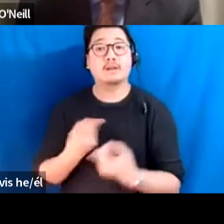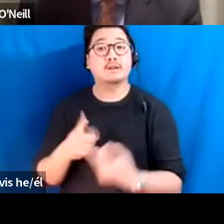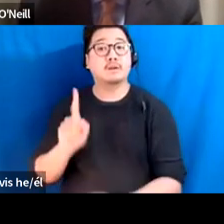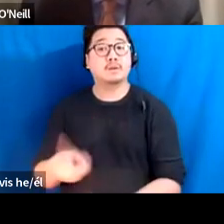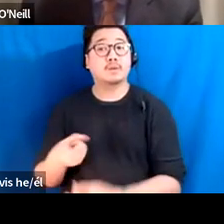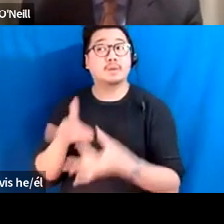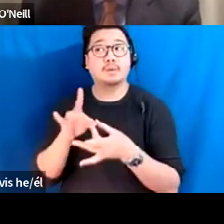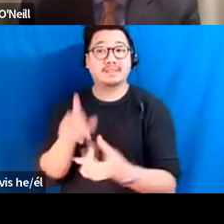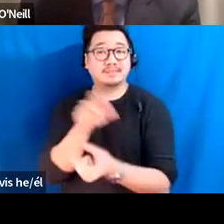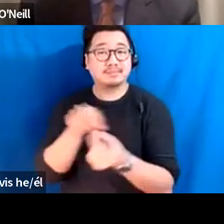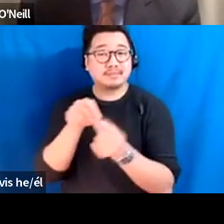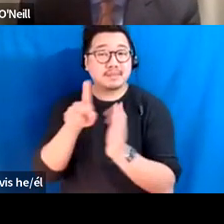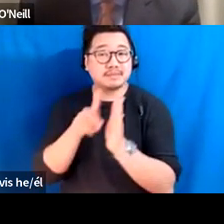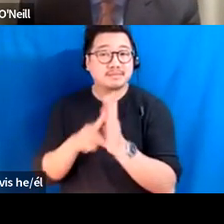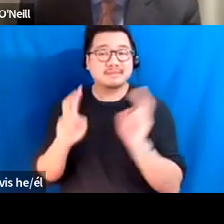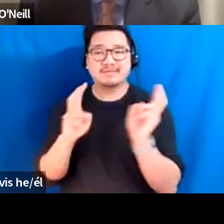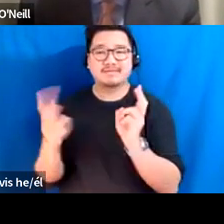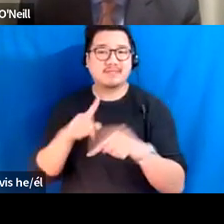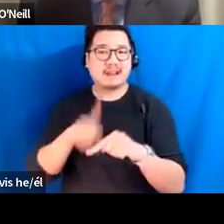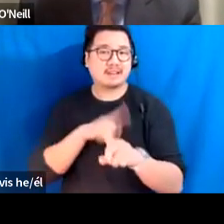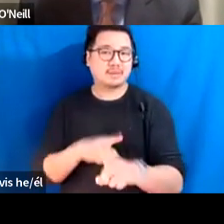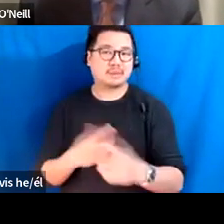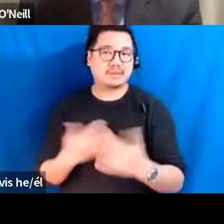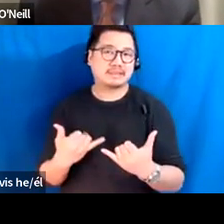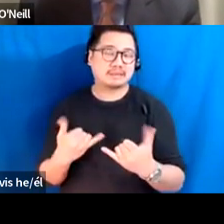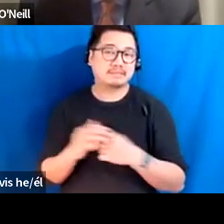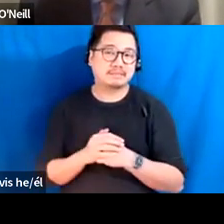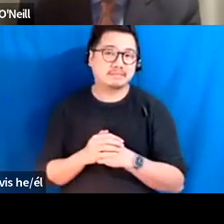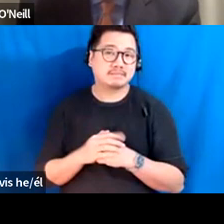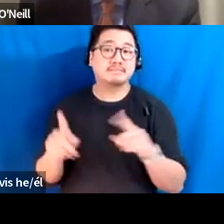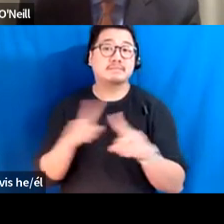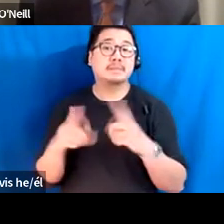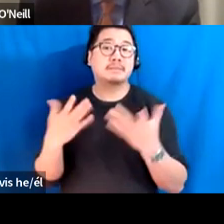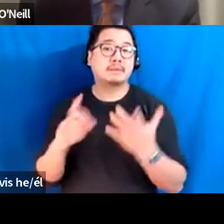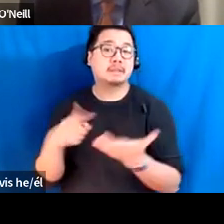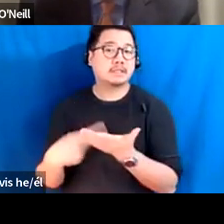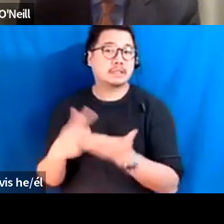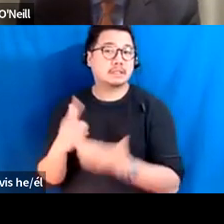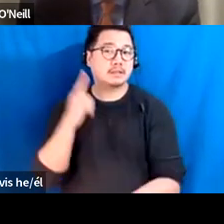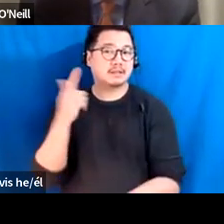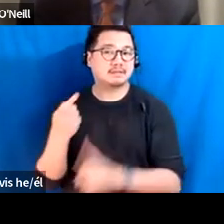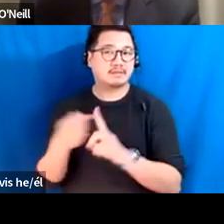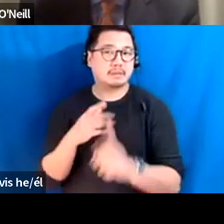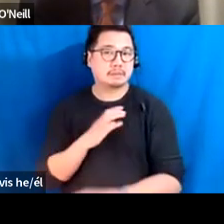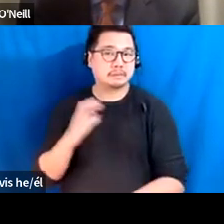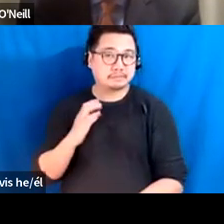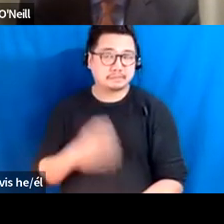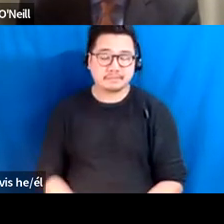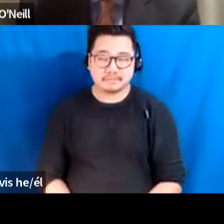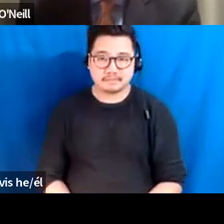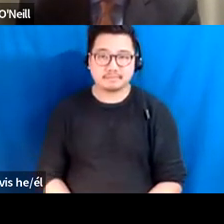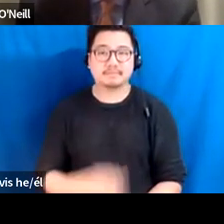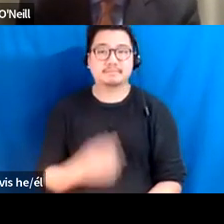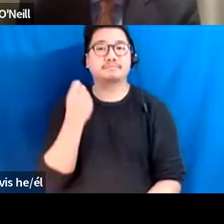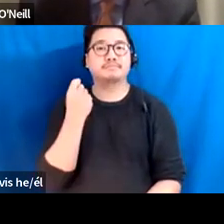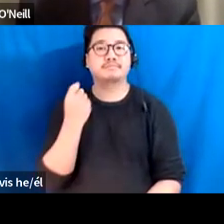policy matters are not answered at this time but maybe the subject of later discussion by the committee we have 40